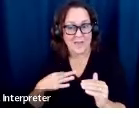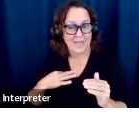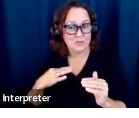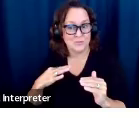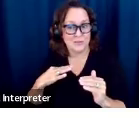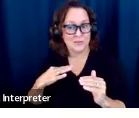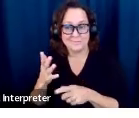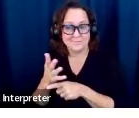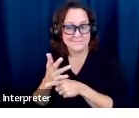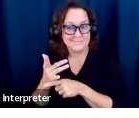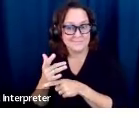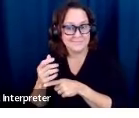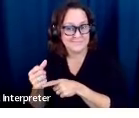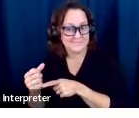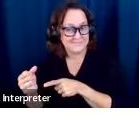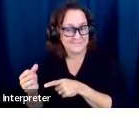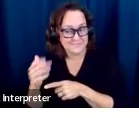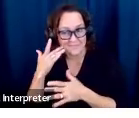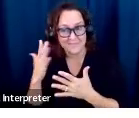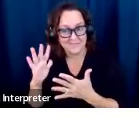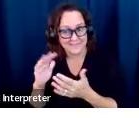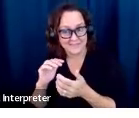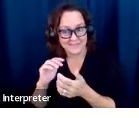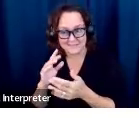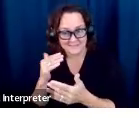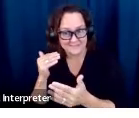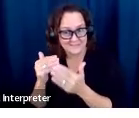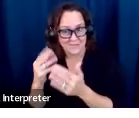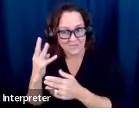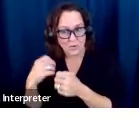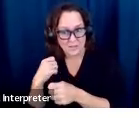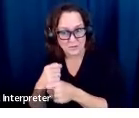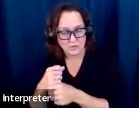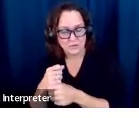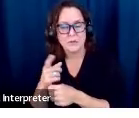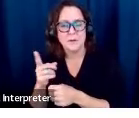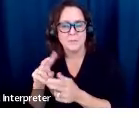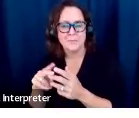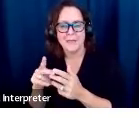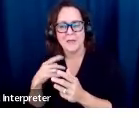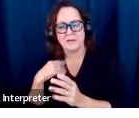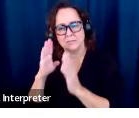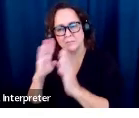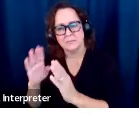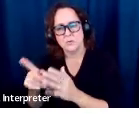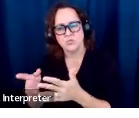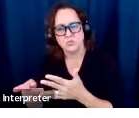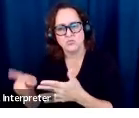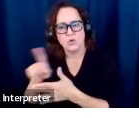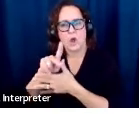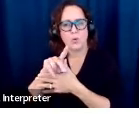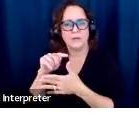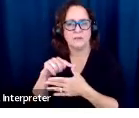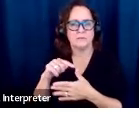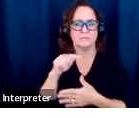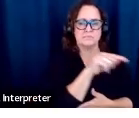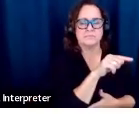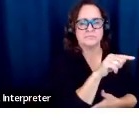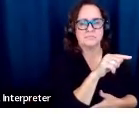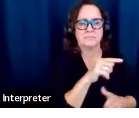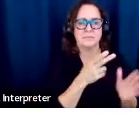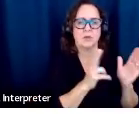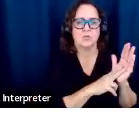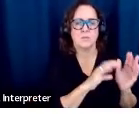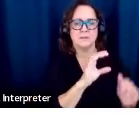out because they've been on it for right around 4 years, would then have priority for enrollment. But I will again throw it back